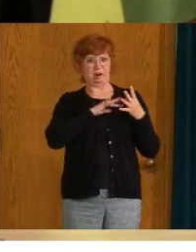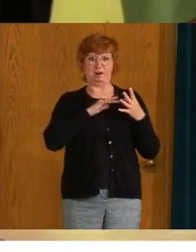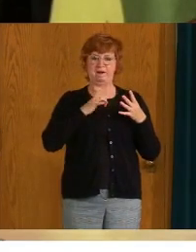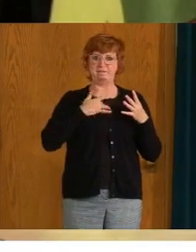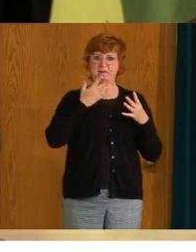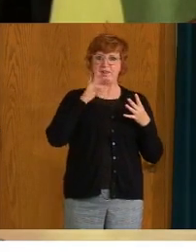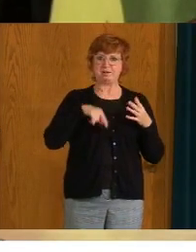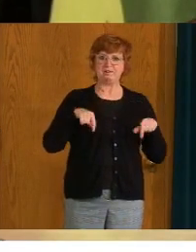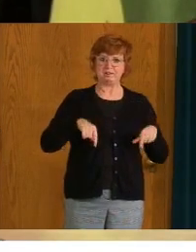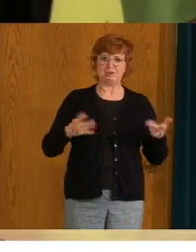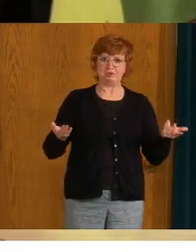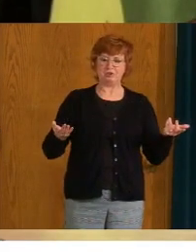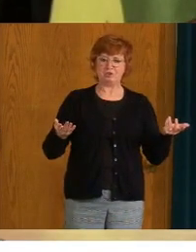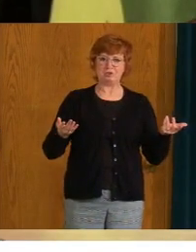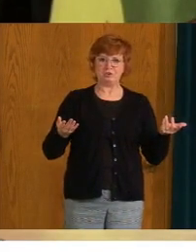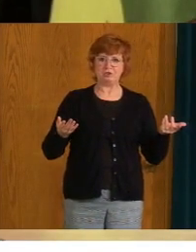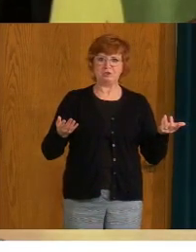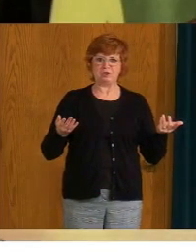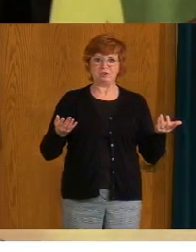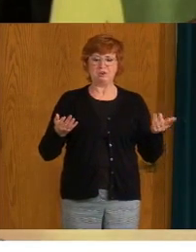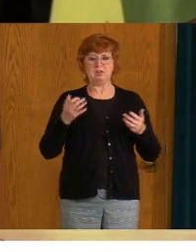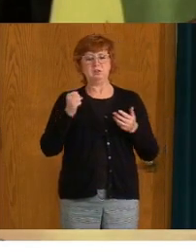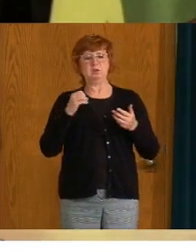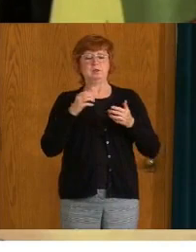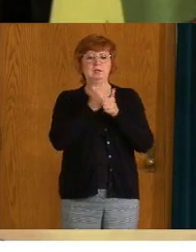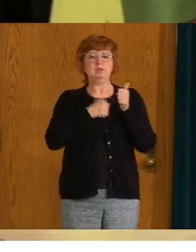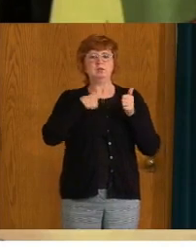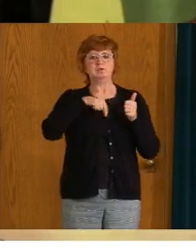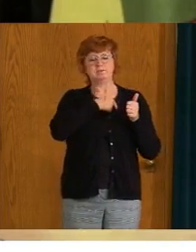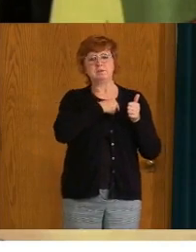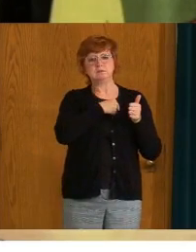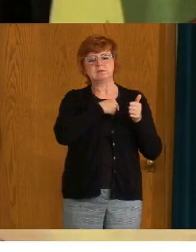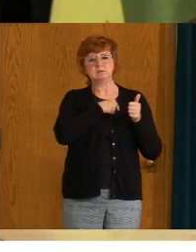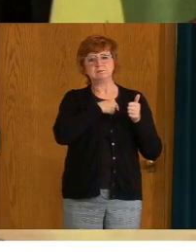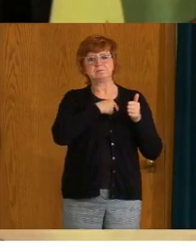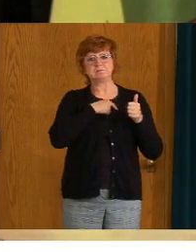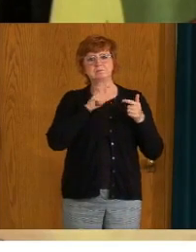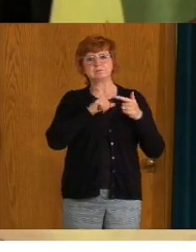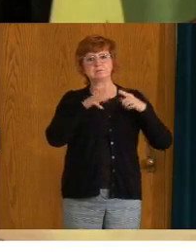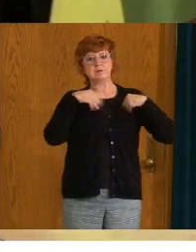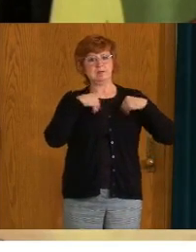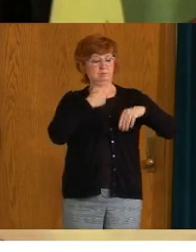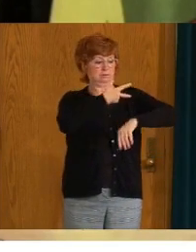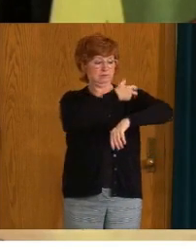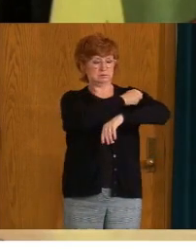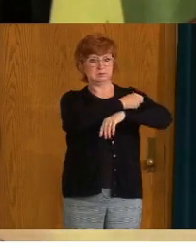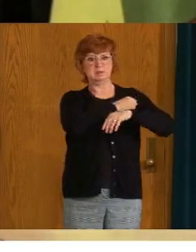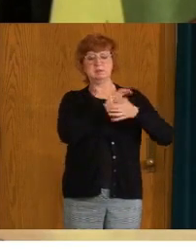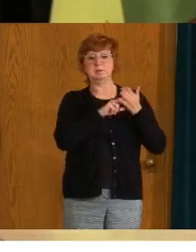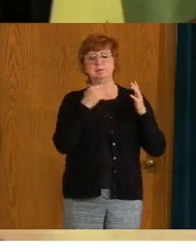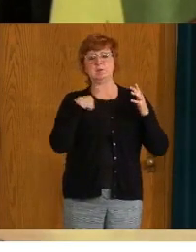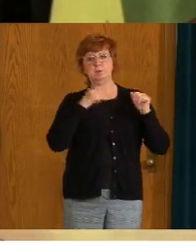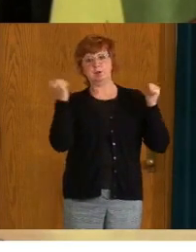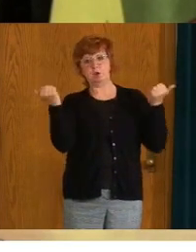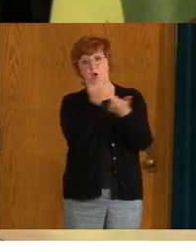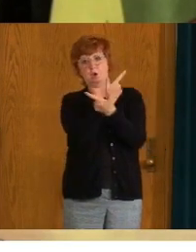get vaccinated. And when everyone does, we get to win all of those prizes. We've already had